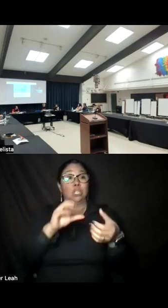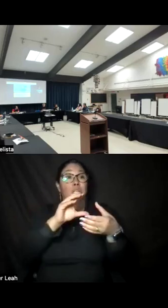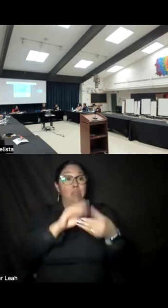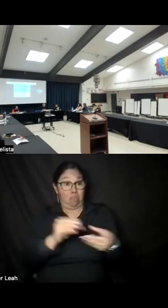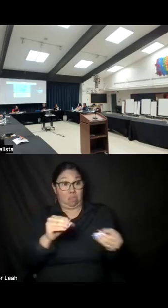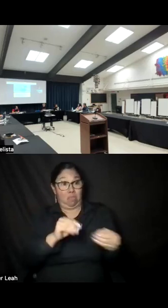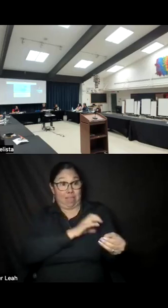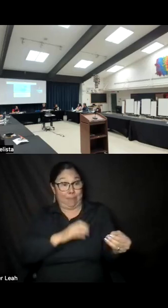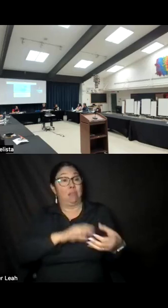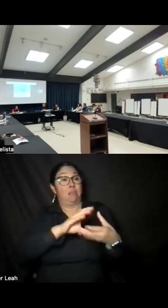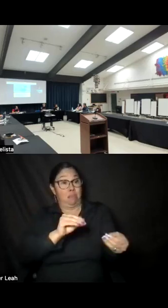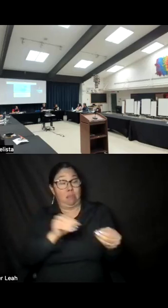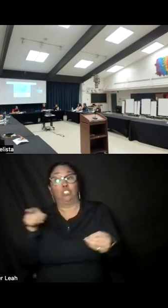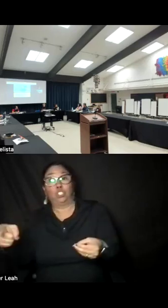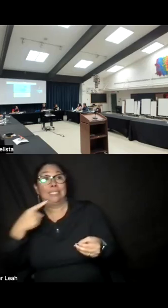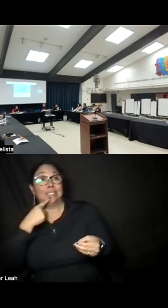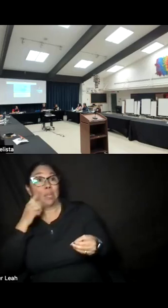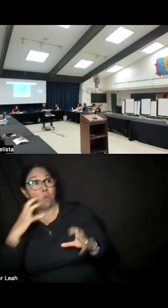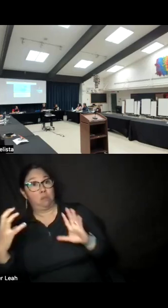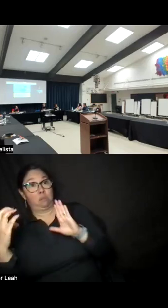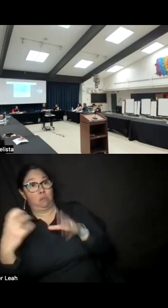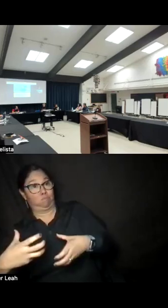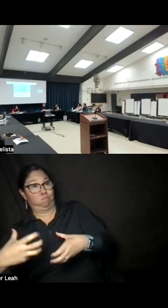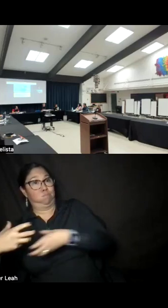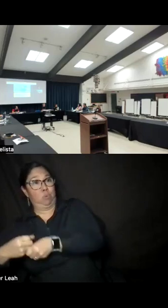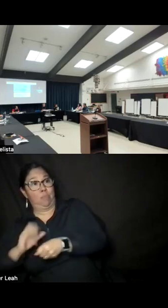subcommittee meeting, a report. And